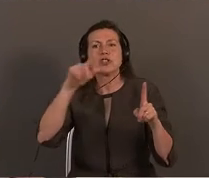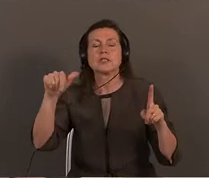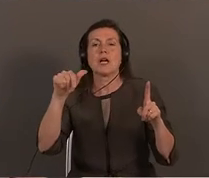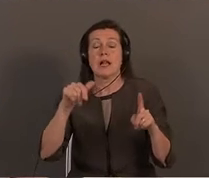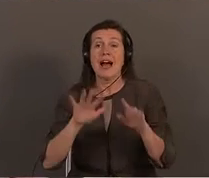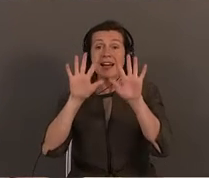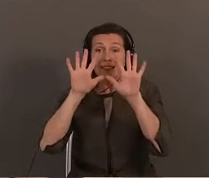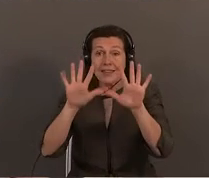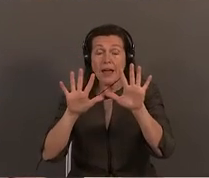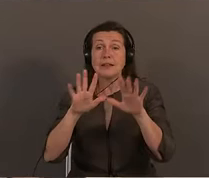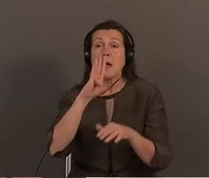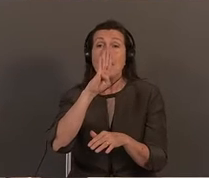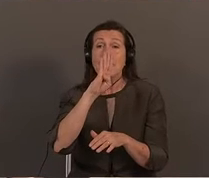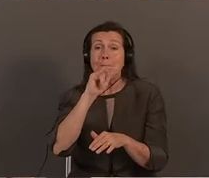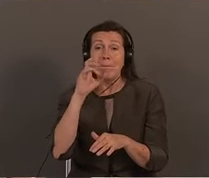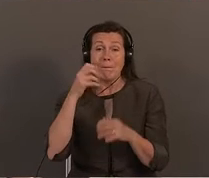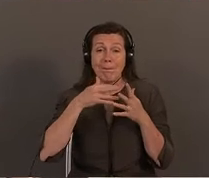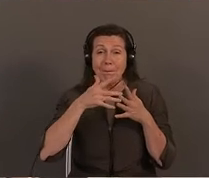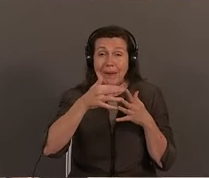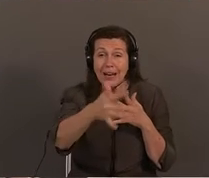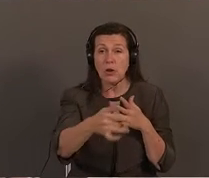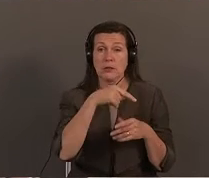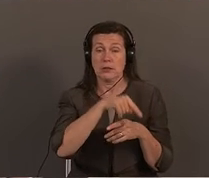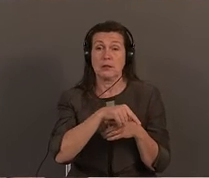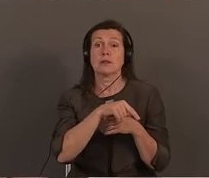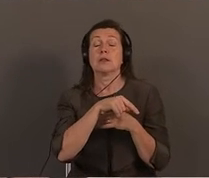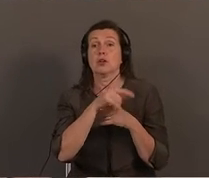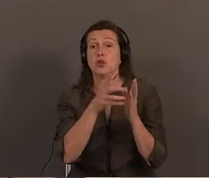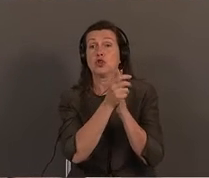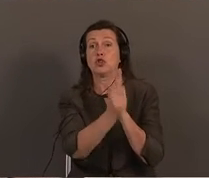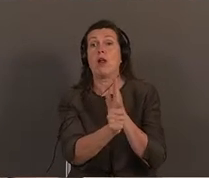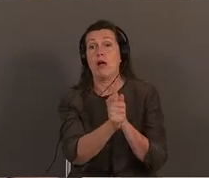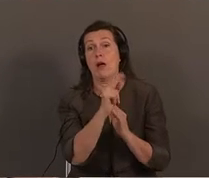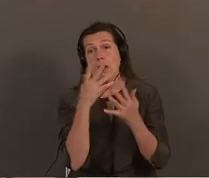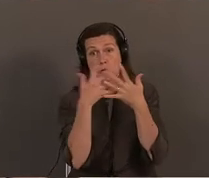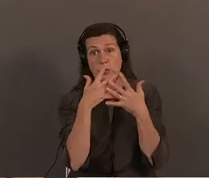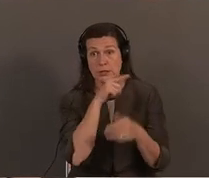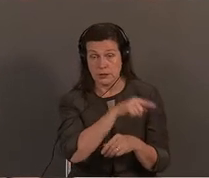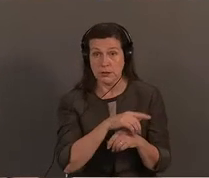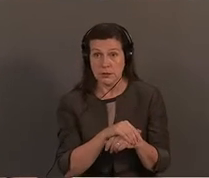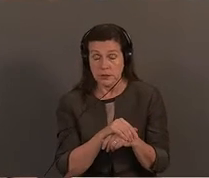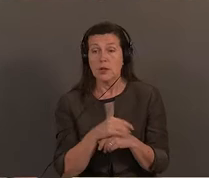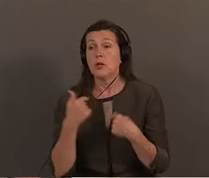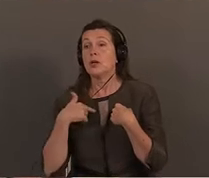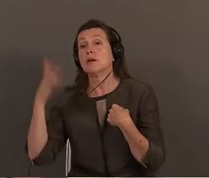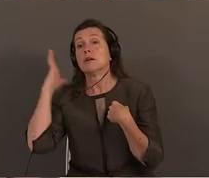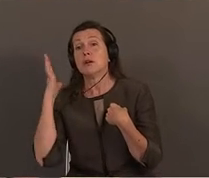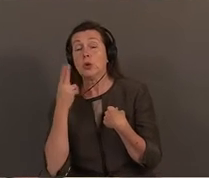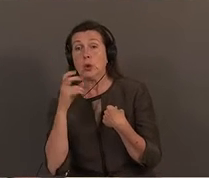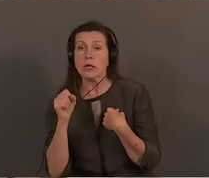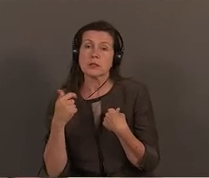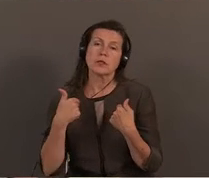$10 billion US dollars within 5 years, then in the European Union we used to deal with